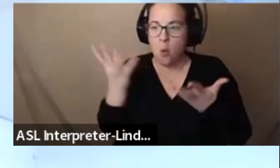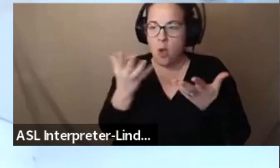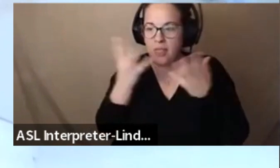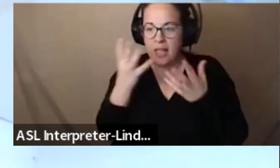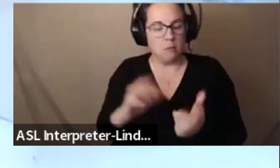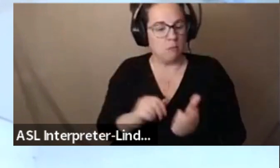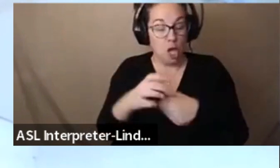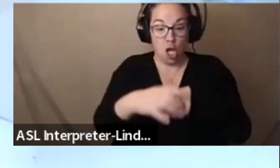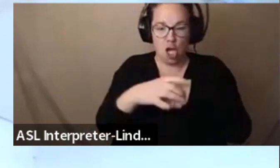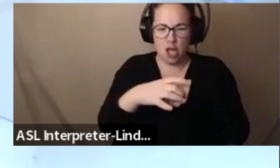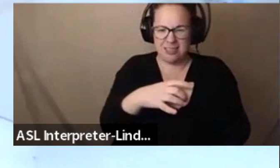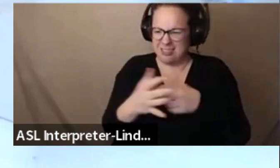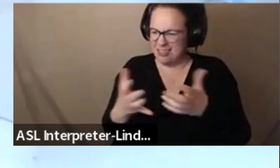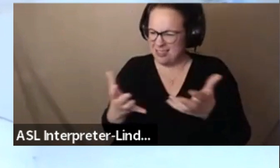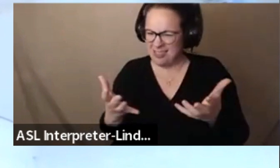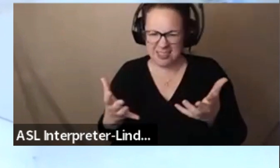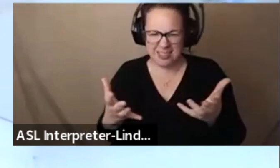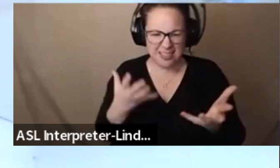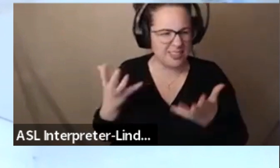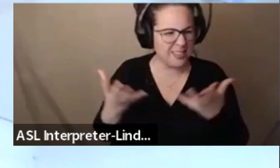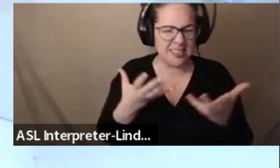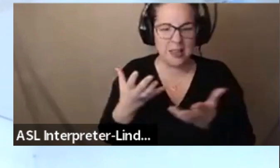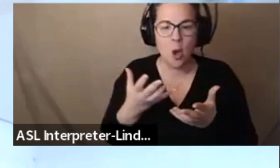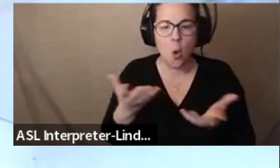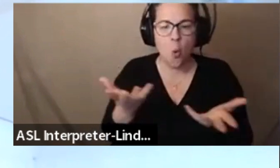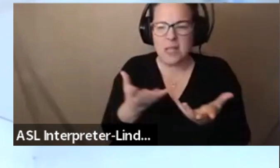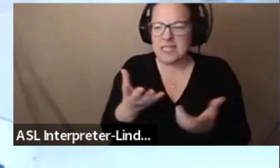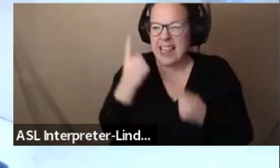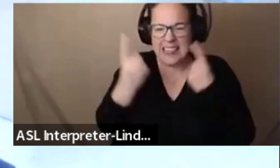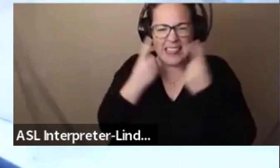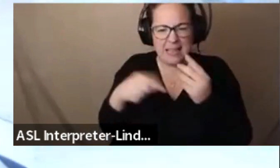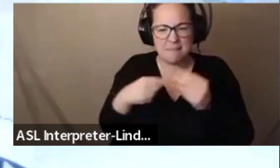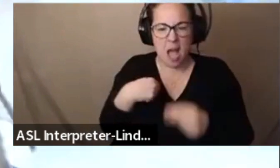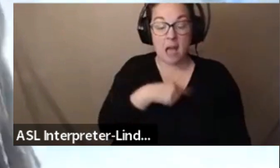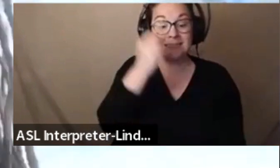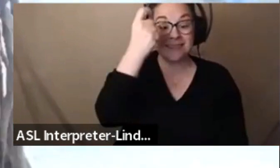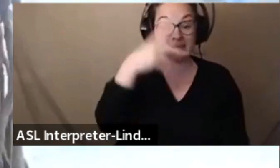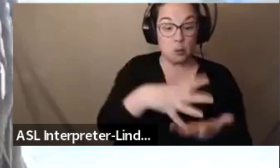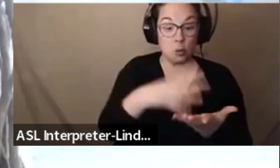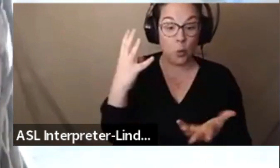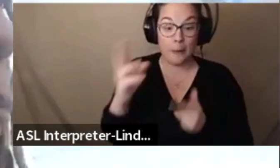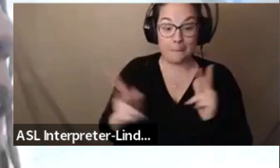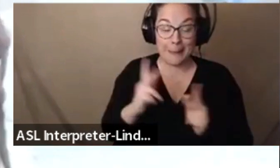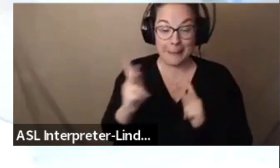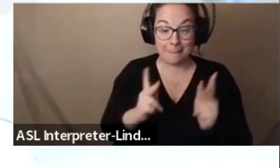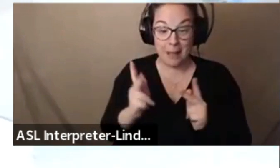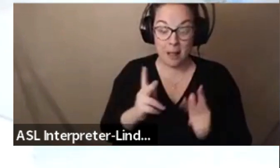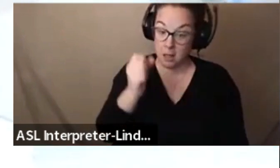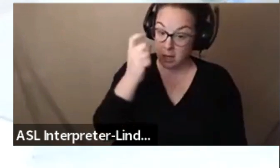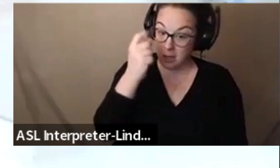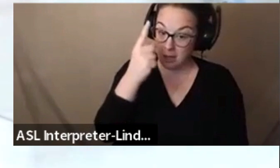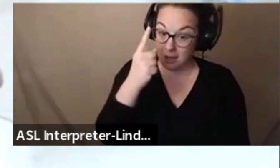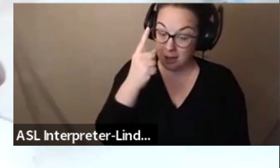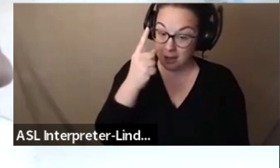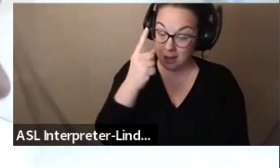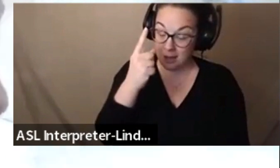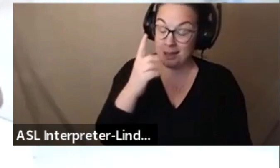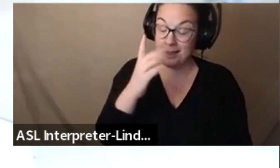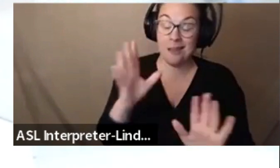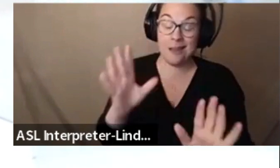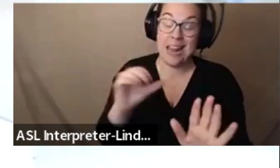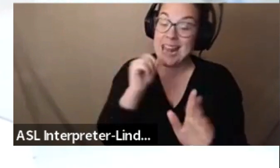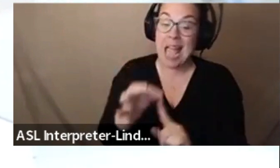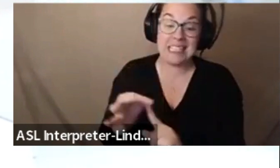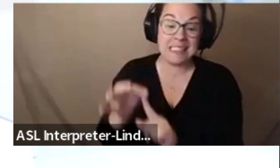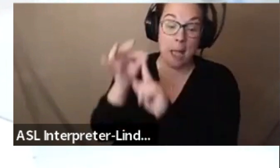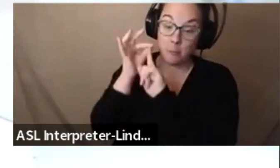the earth think of how we are inhabiting it and how we are using our options? And queer people are not exempt